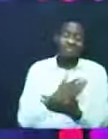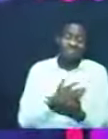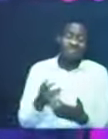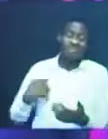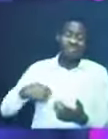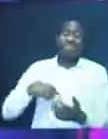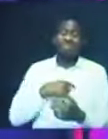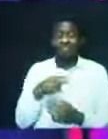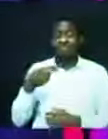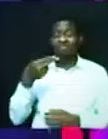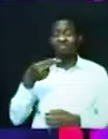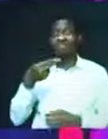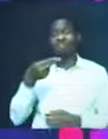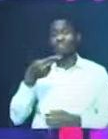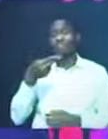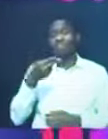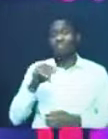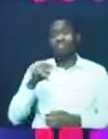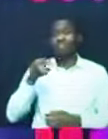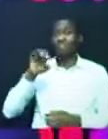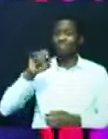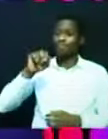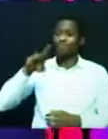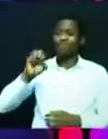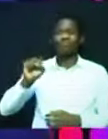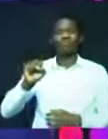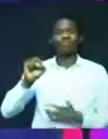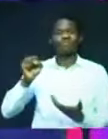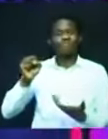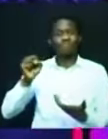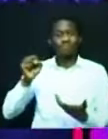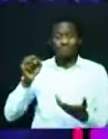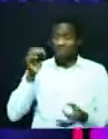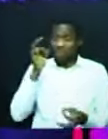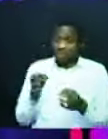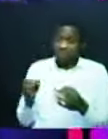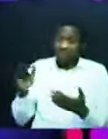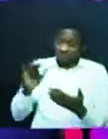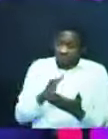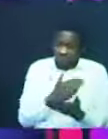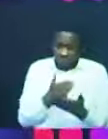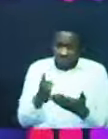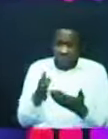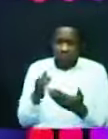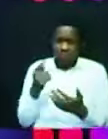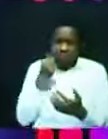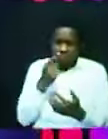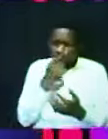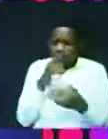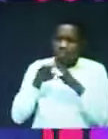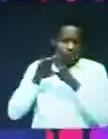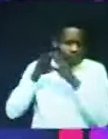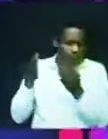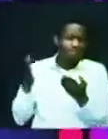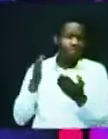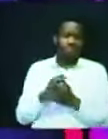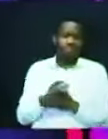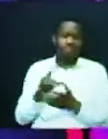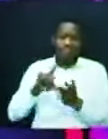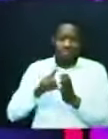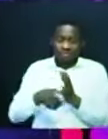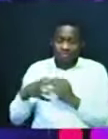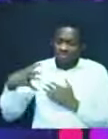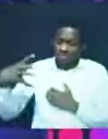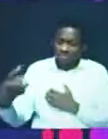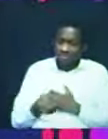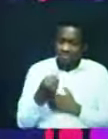Father. You just sing, but you don't get the inheritance. Once you sing it, open your eyes and then collect the inheritance as